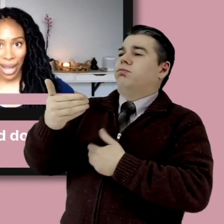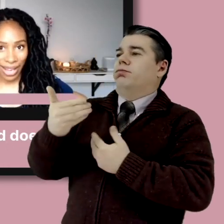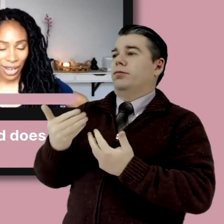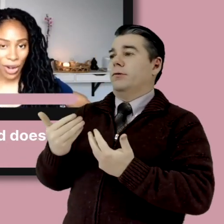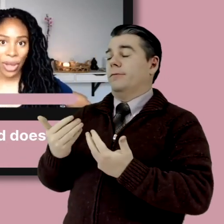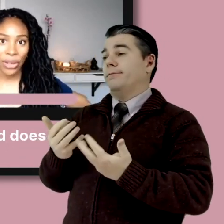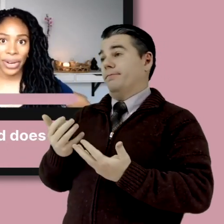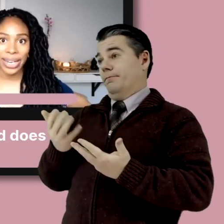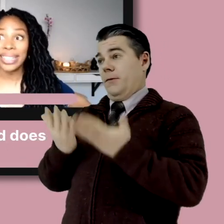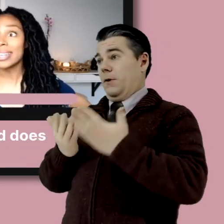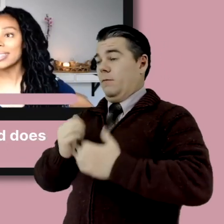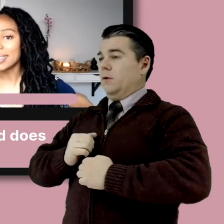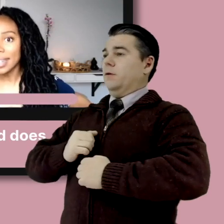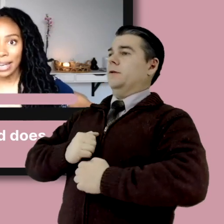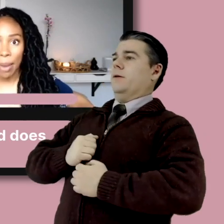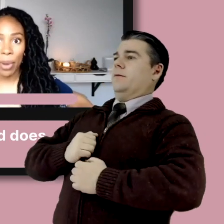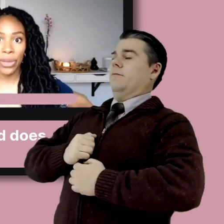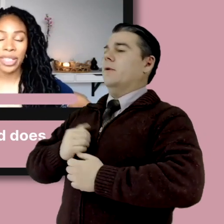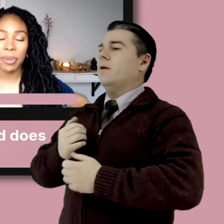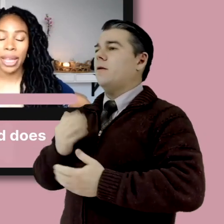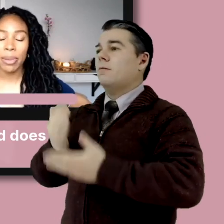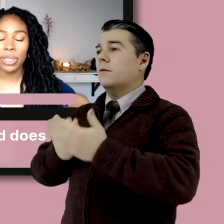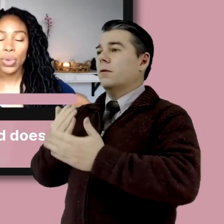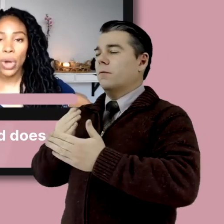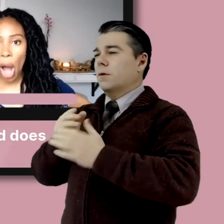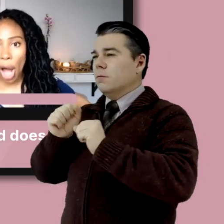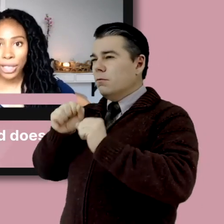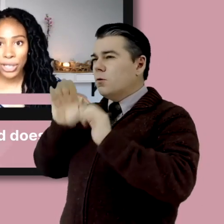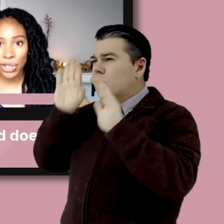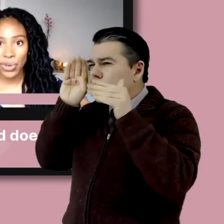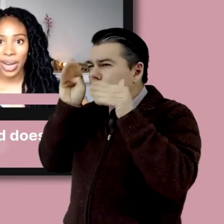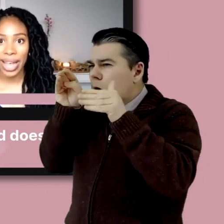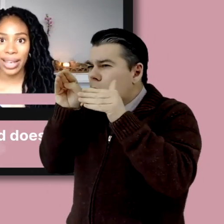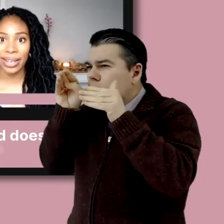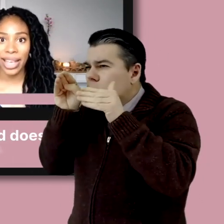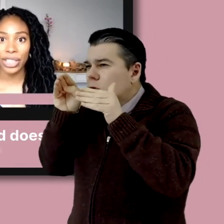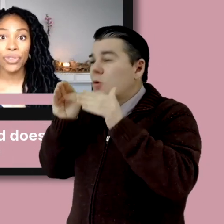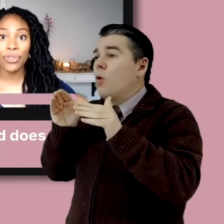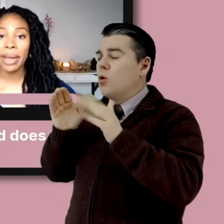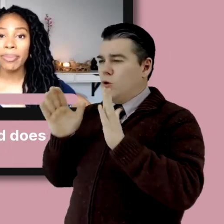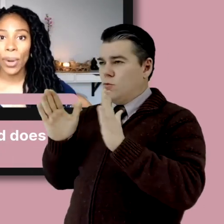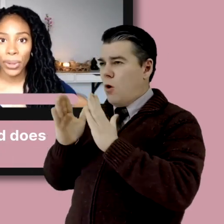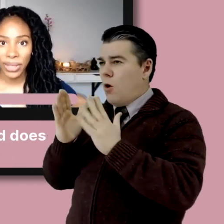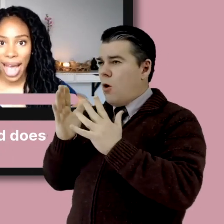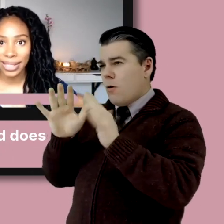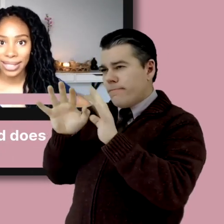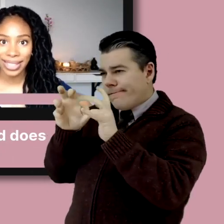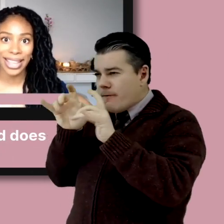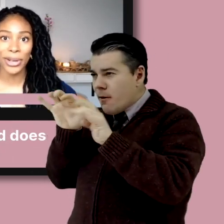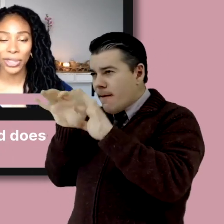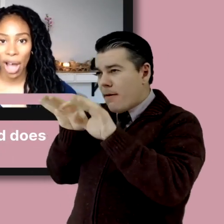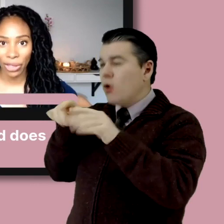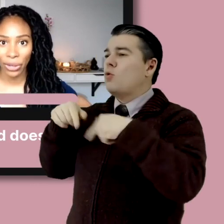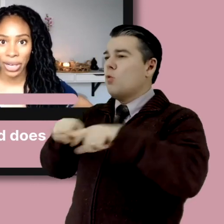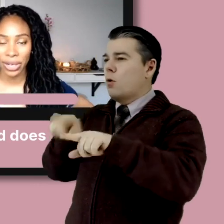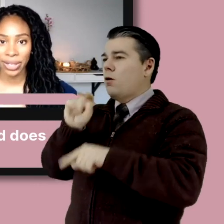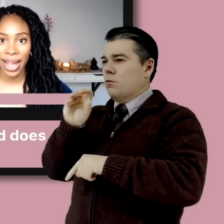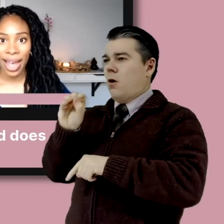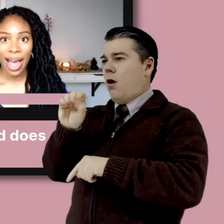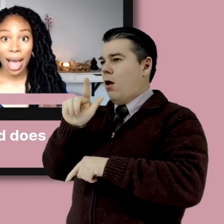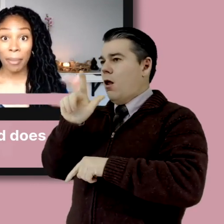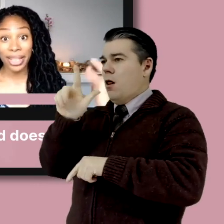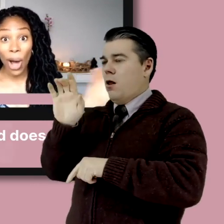the way, whether it is sitting up, whether it's being able to concentrate and do fine motor tasks in their toddler